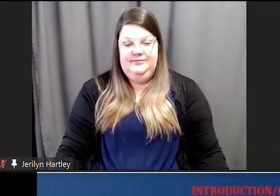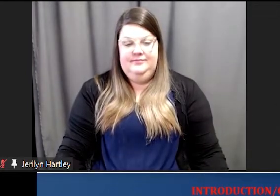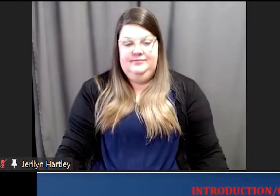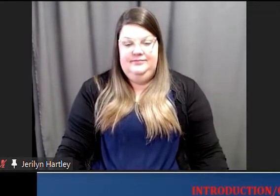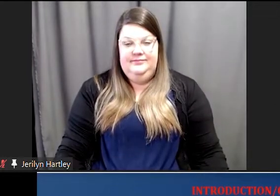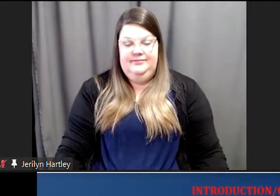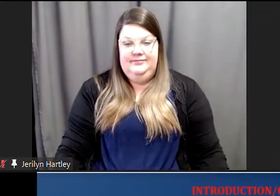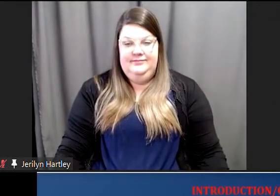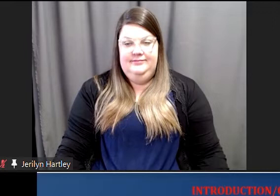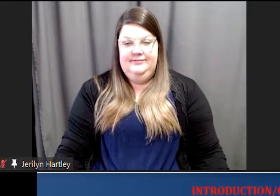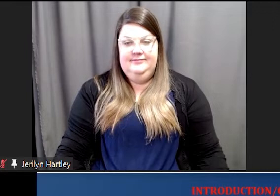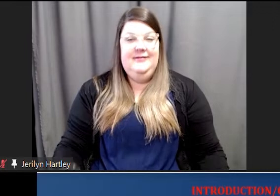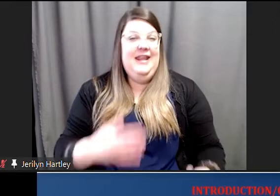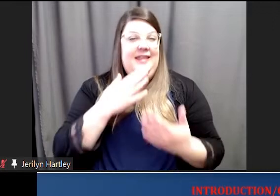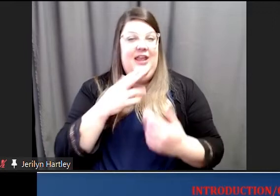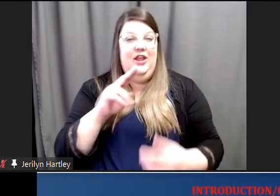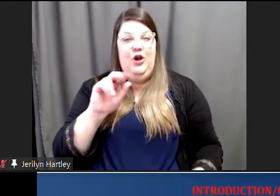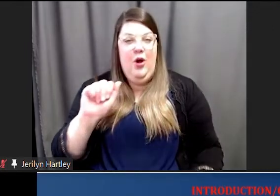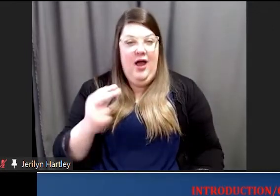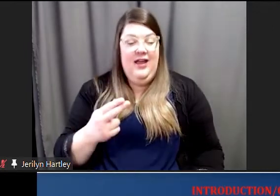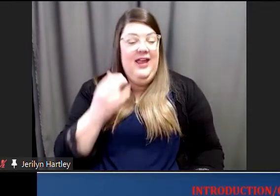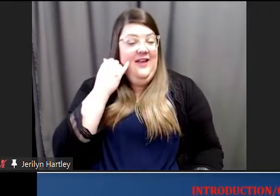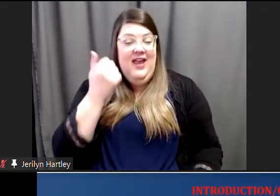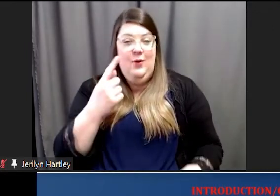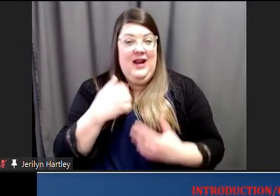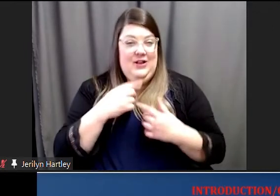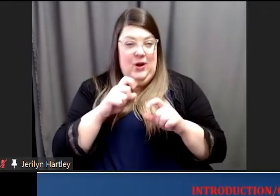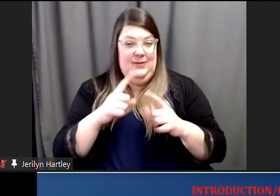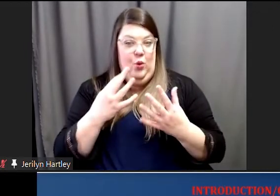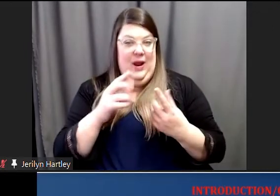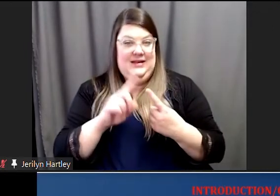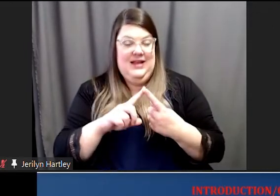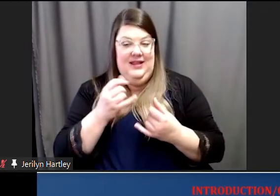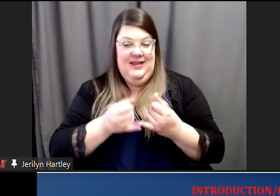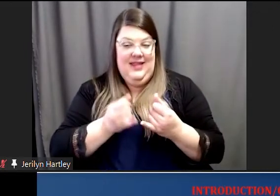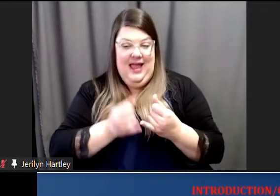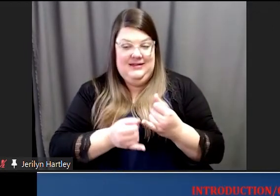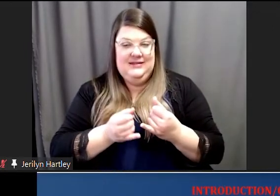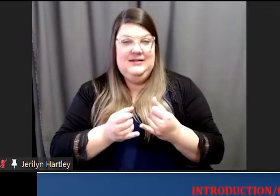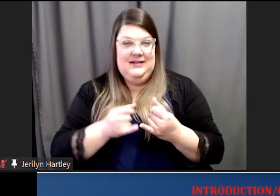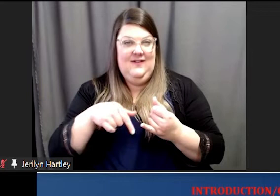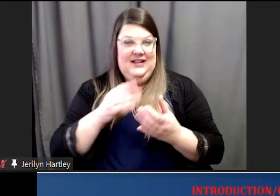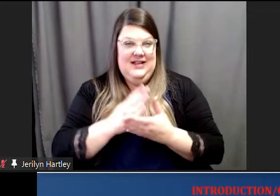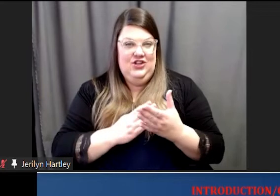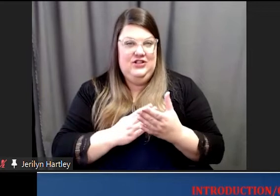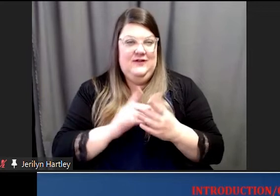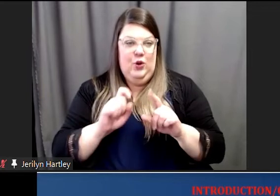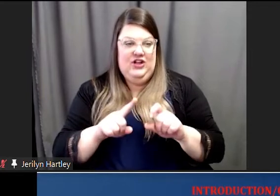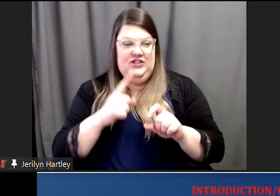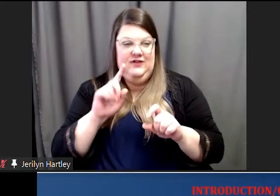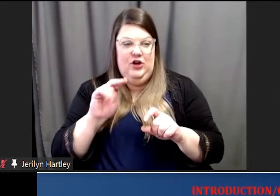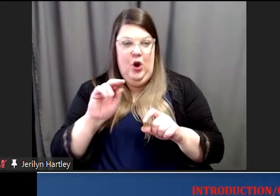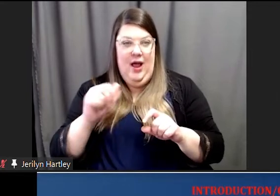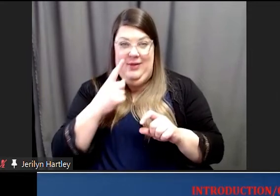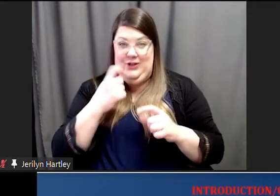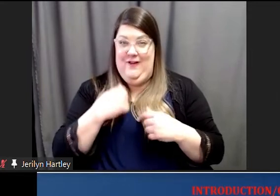Thank you, Noah. If anyone has questions, I'm going to wait till the end of this section for questions for Noah,